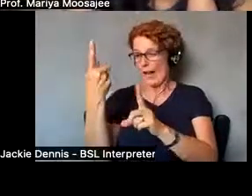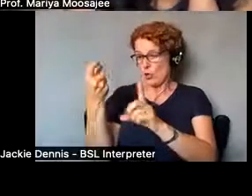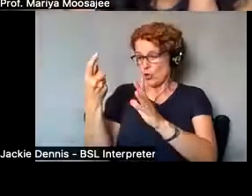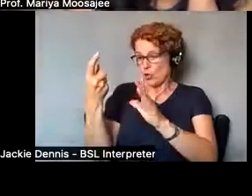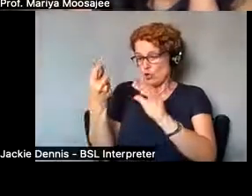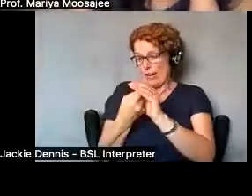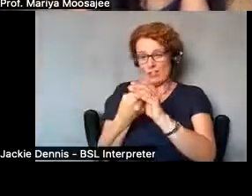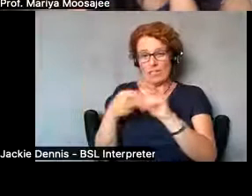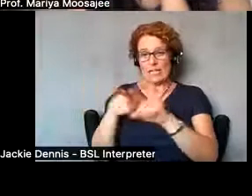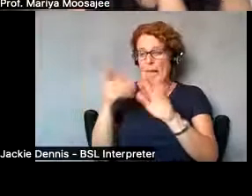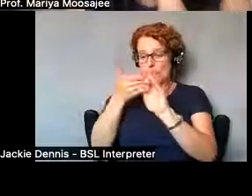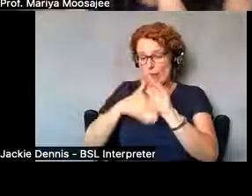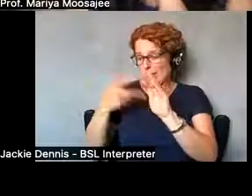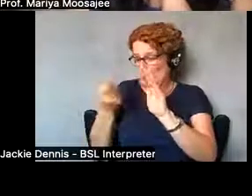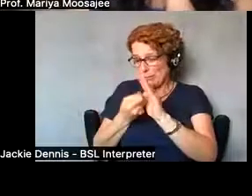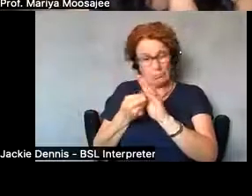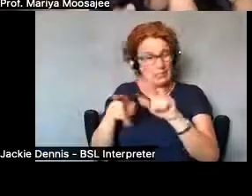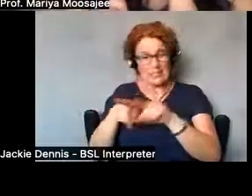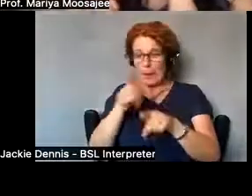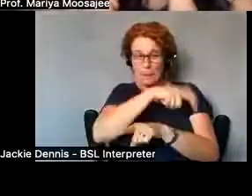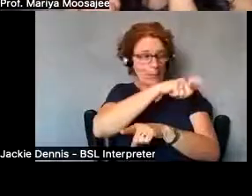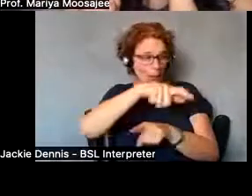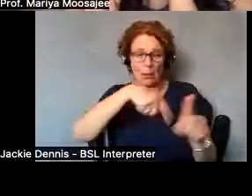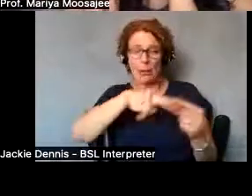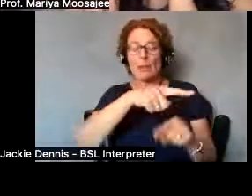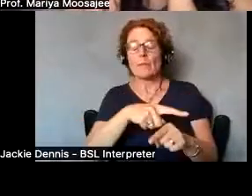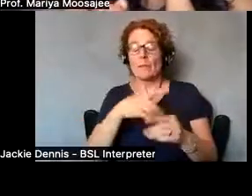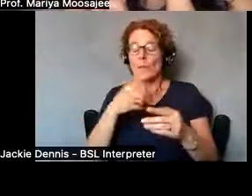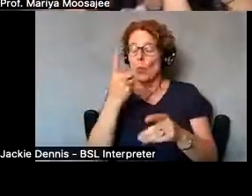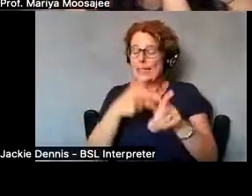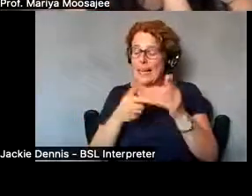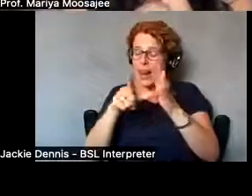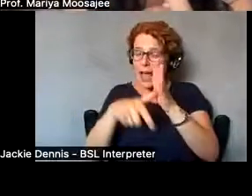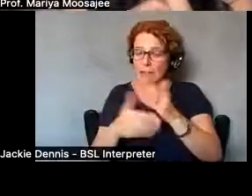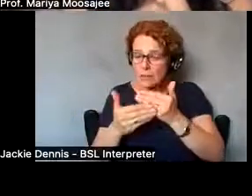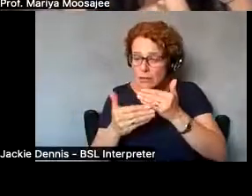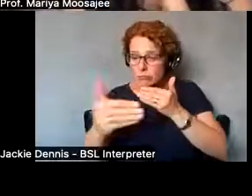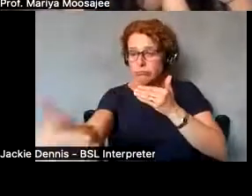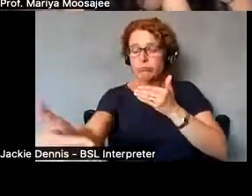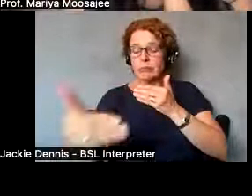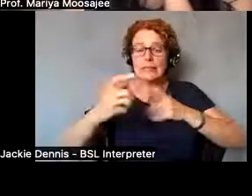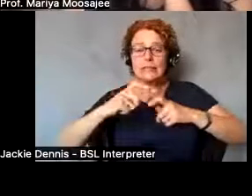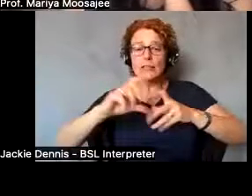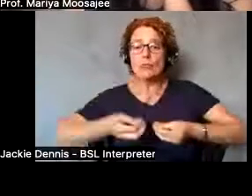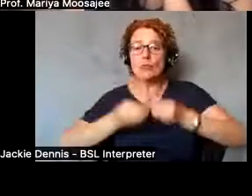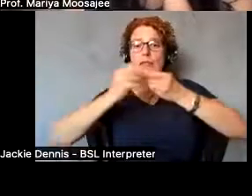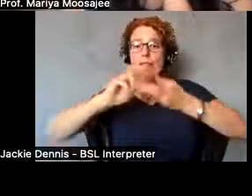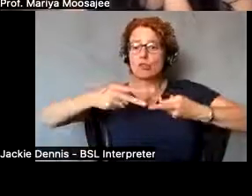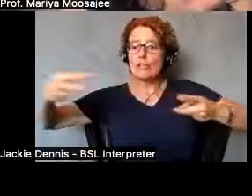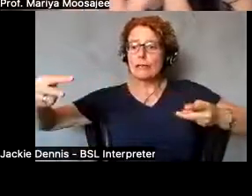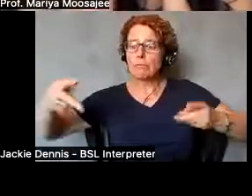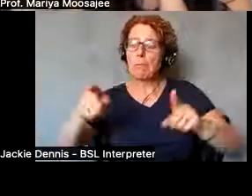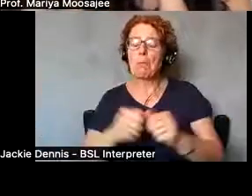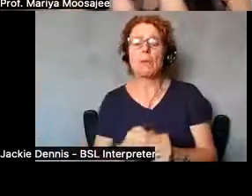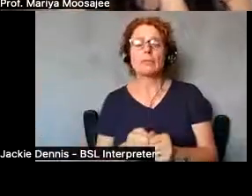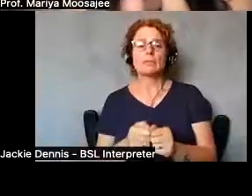retina, like we do with patients. And we found that there was gene expression up to a year. And so this